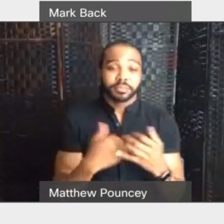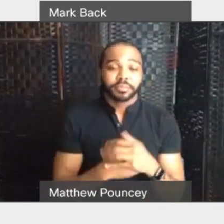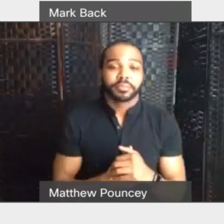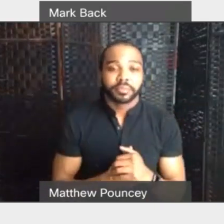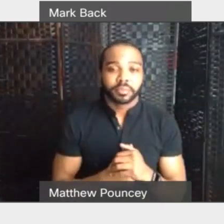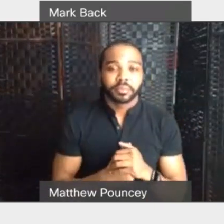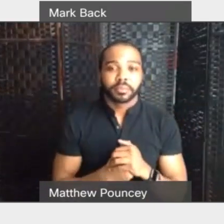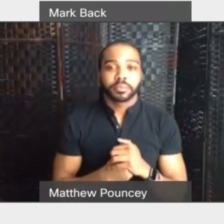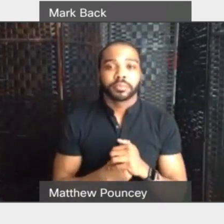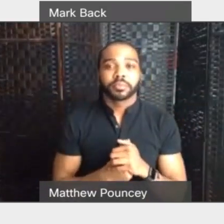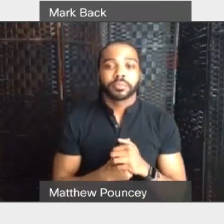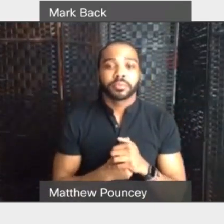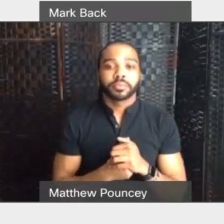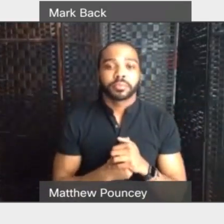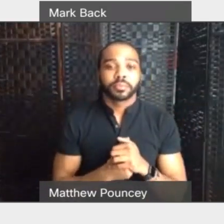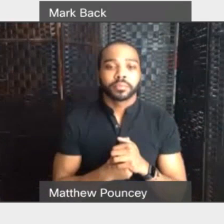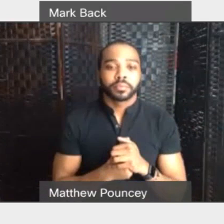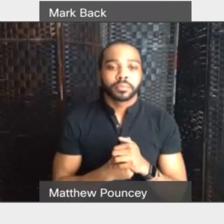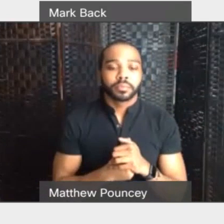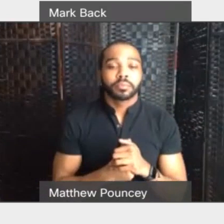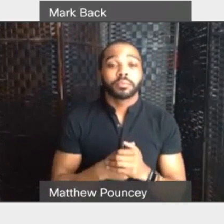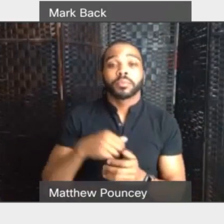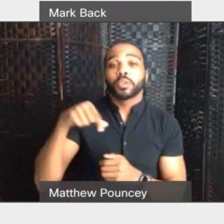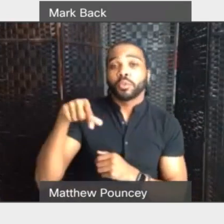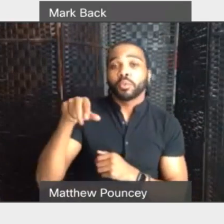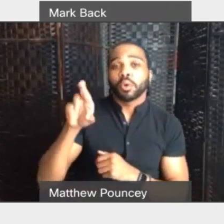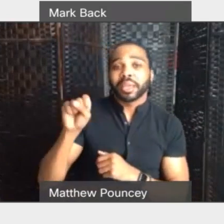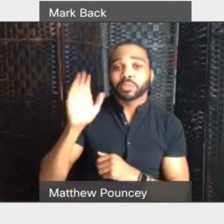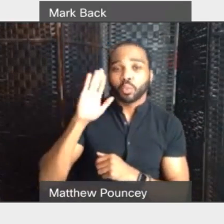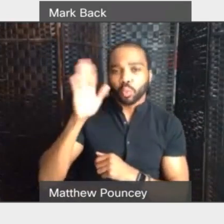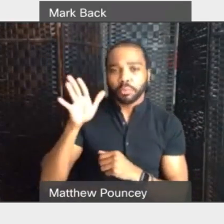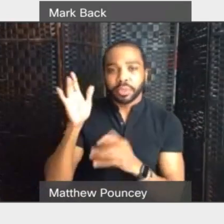We are, and as I said, the QRSs will be following up.